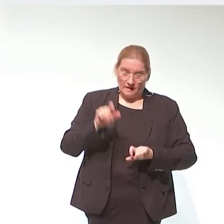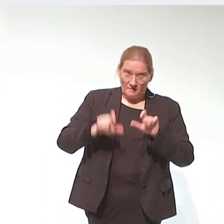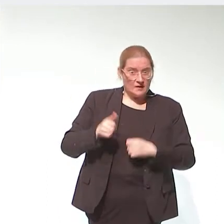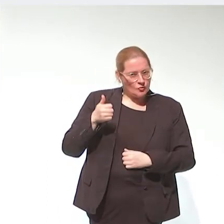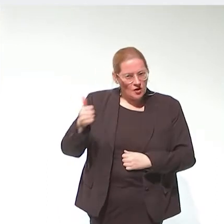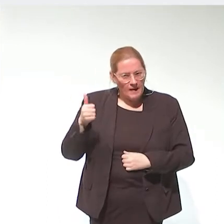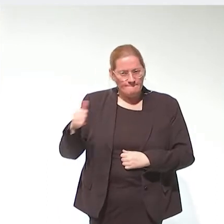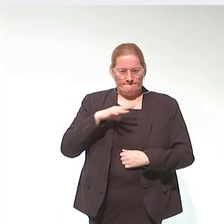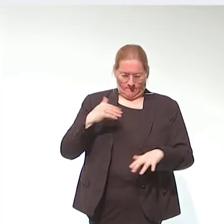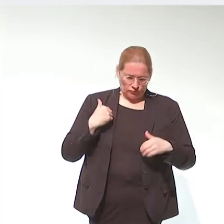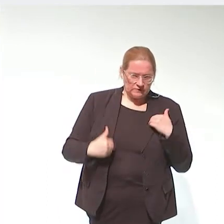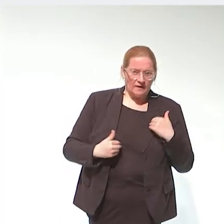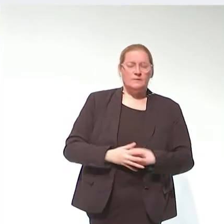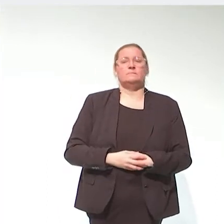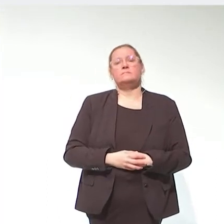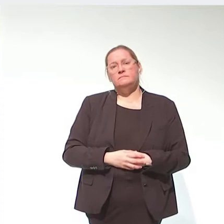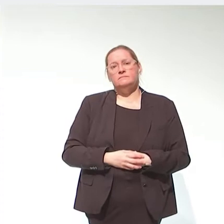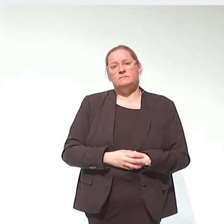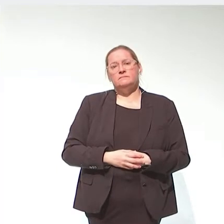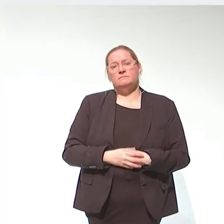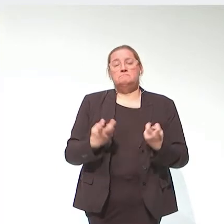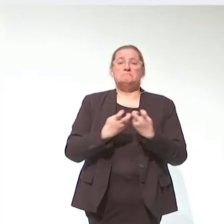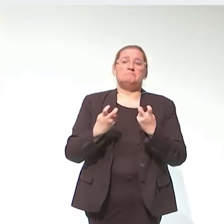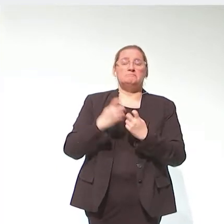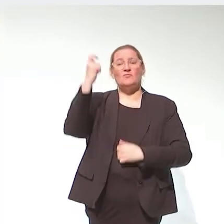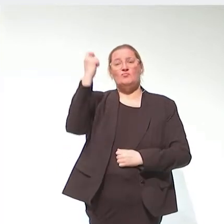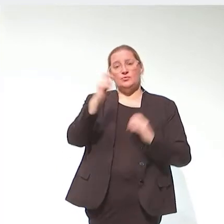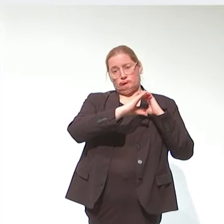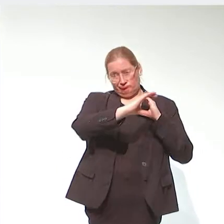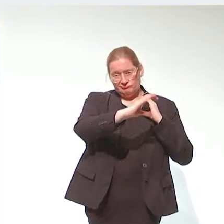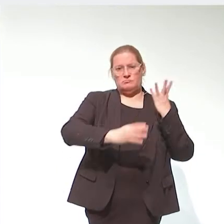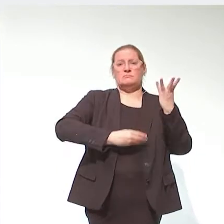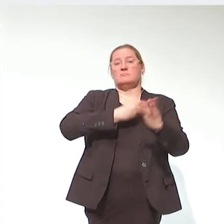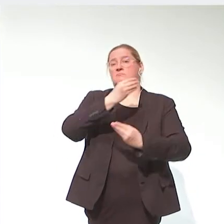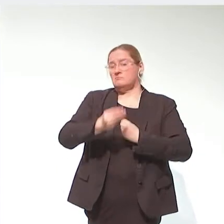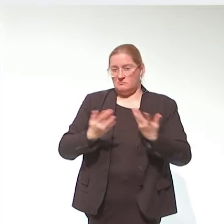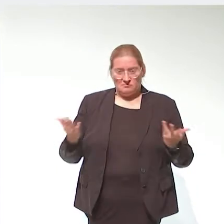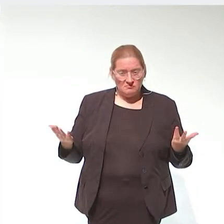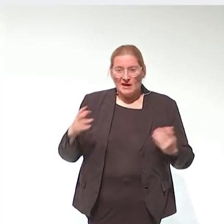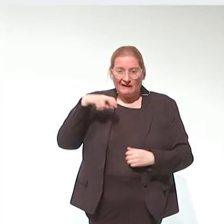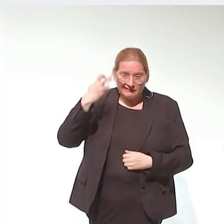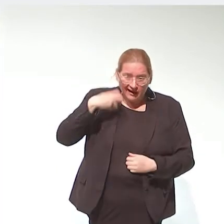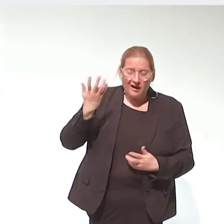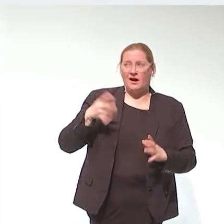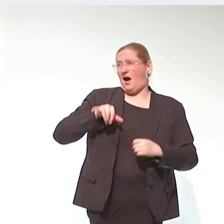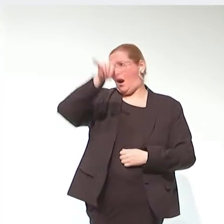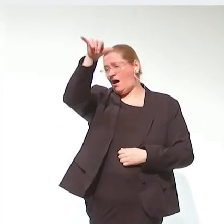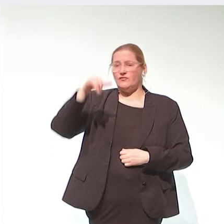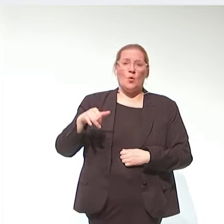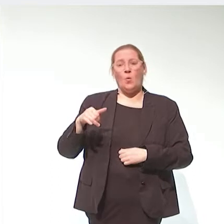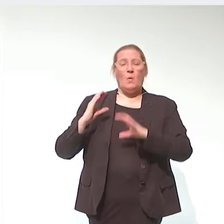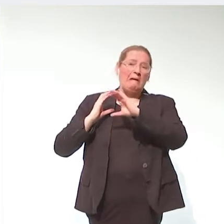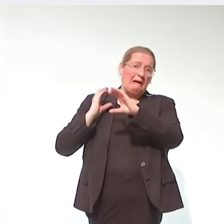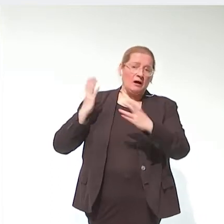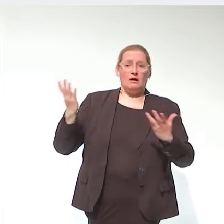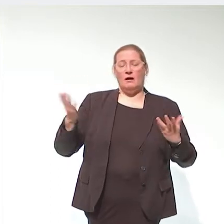and coach passenger rights. And this was the initial step for the revision of the EU passenger rights acquis. You know it very well,